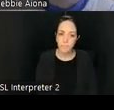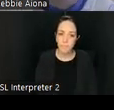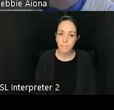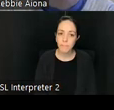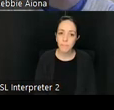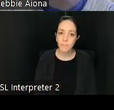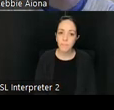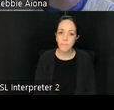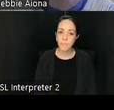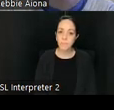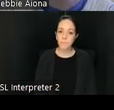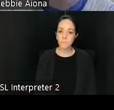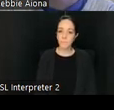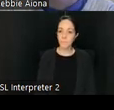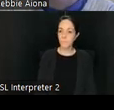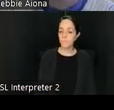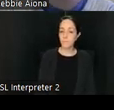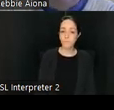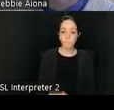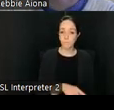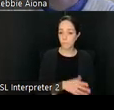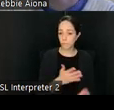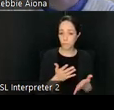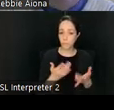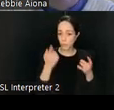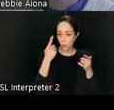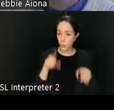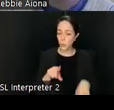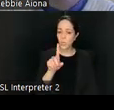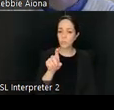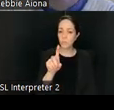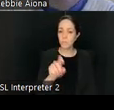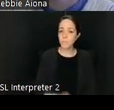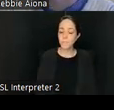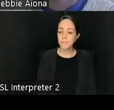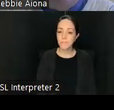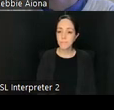So is there any strong opposition to this track change?